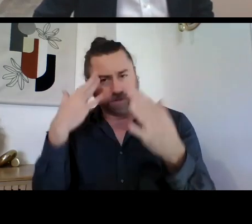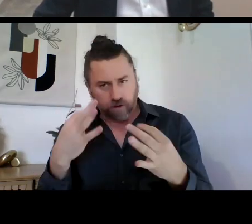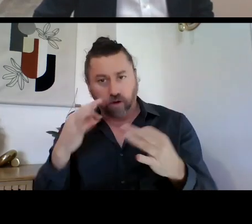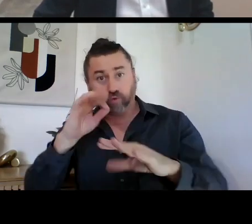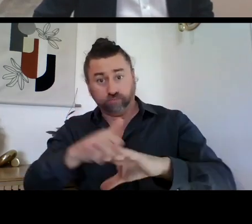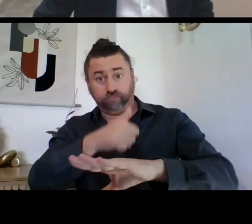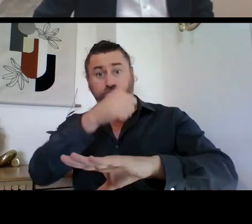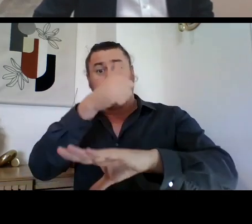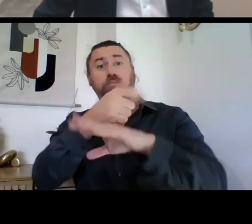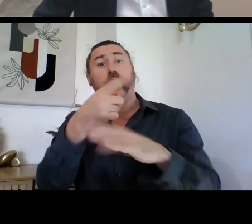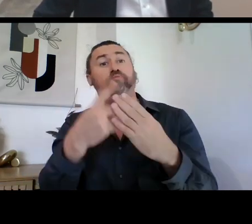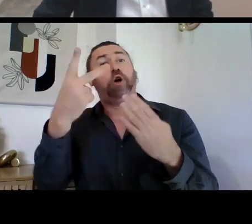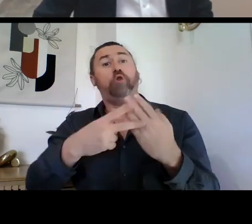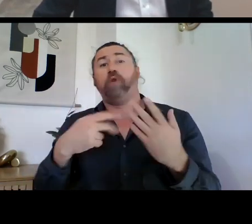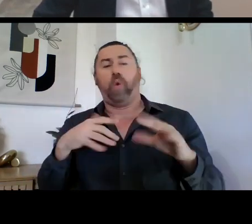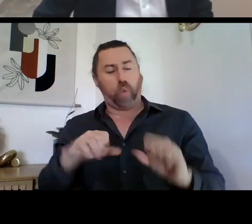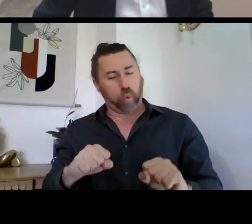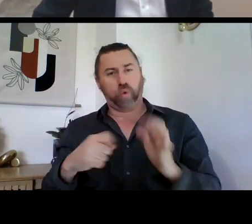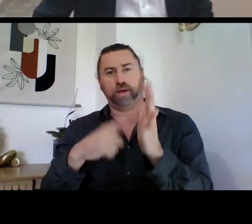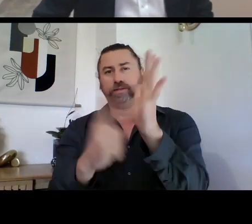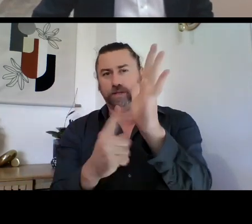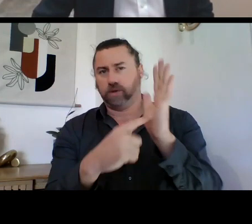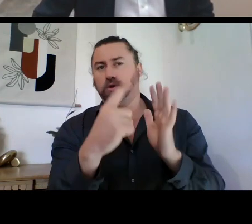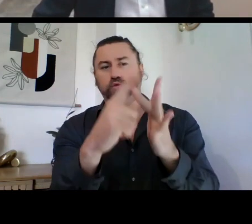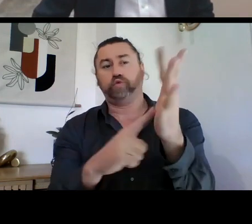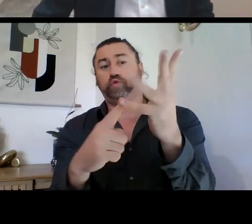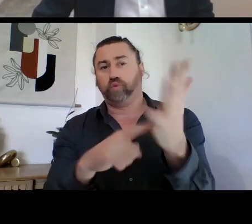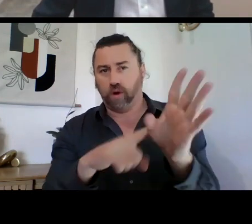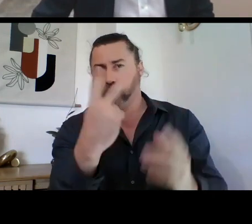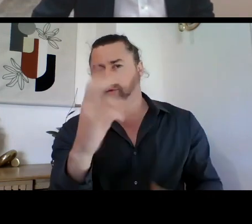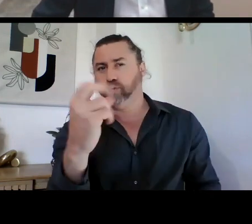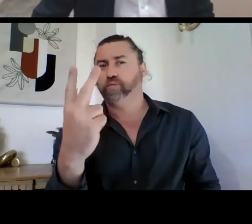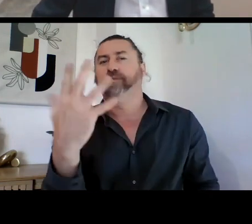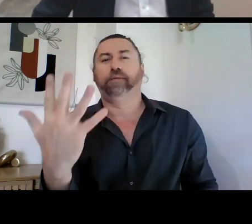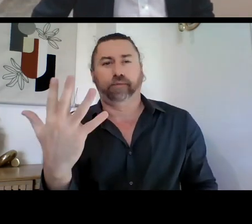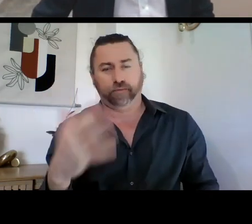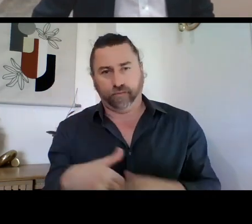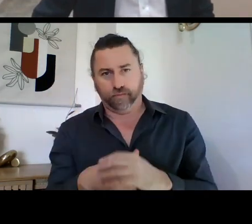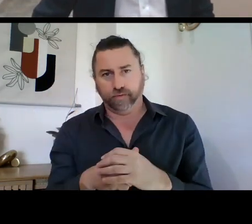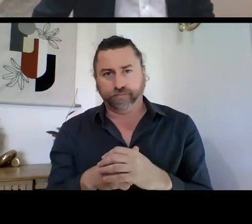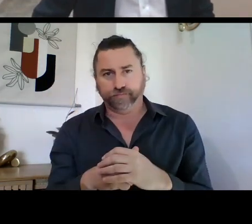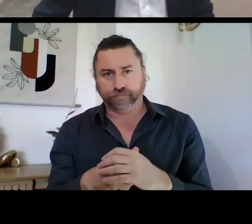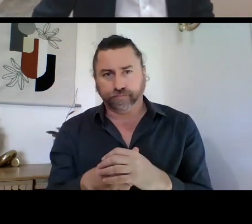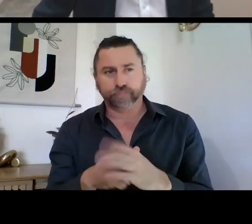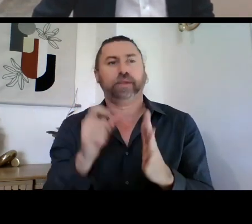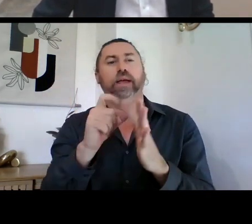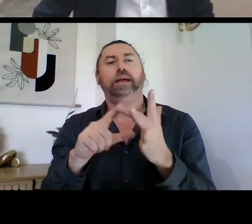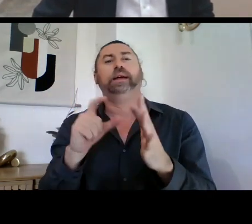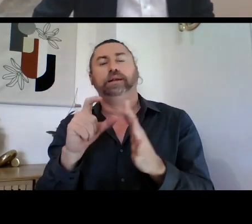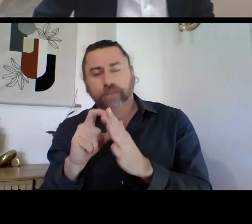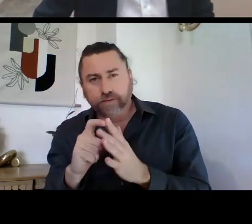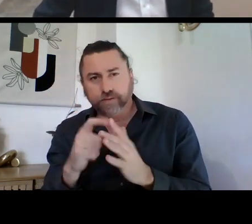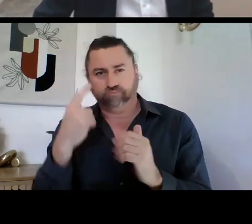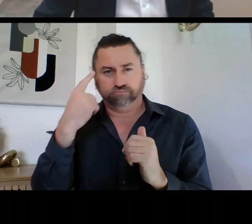the implementation of the new program to July 2025. Other decisions were taken in